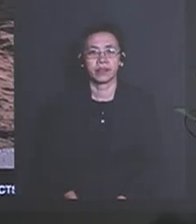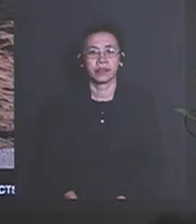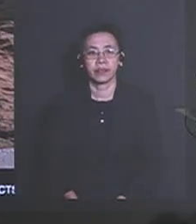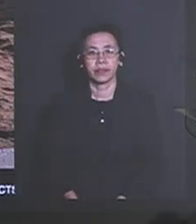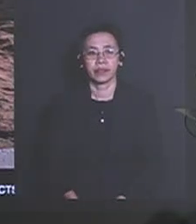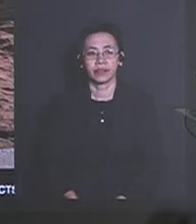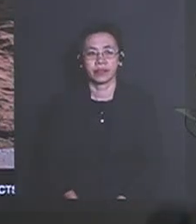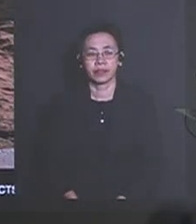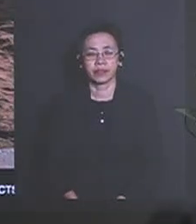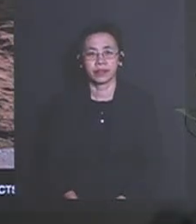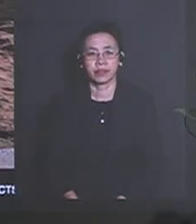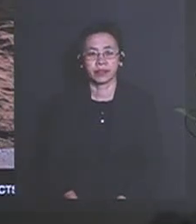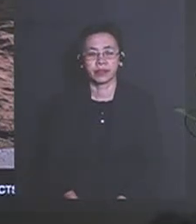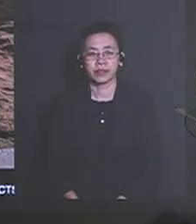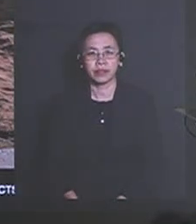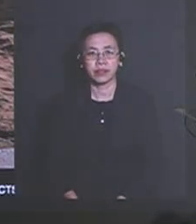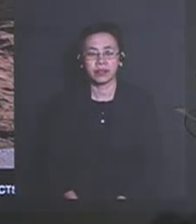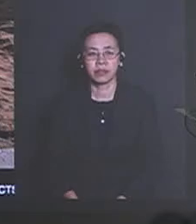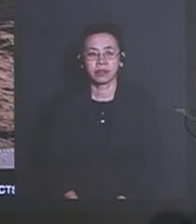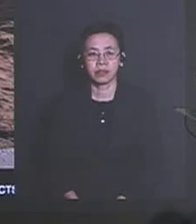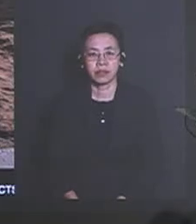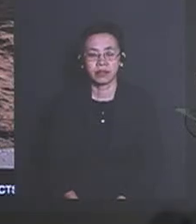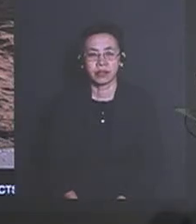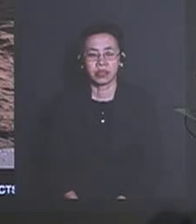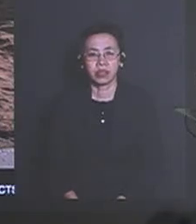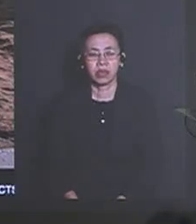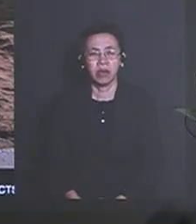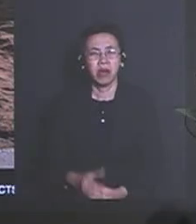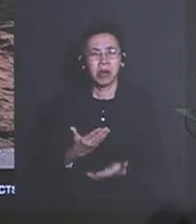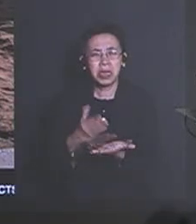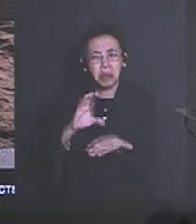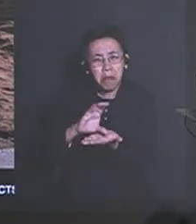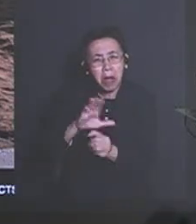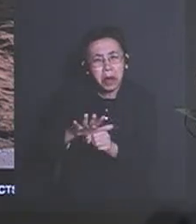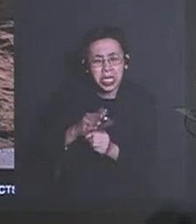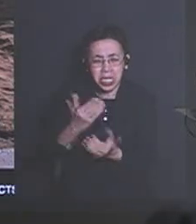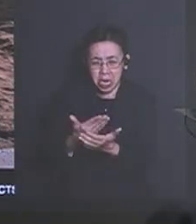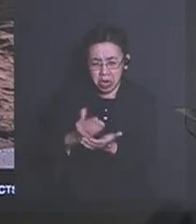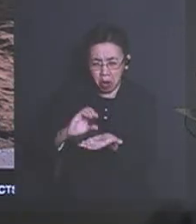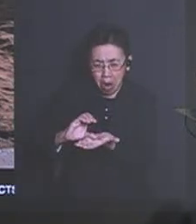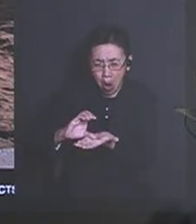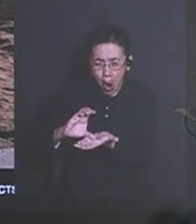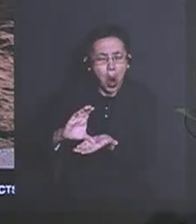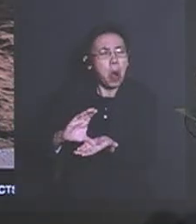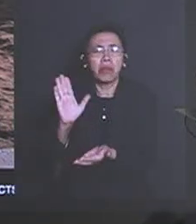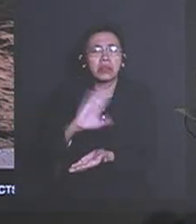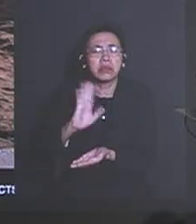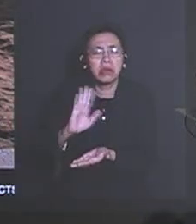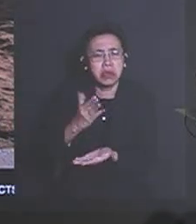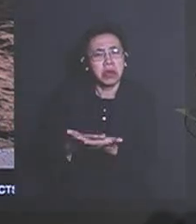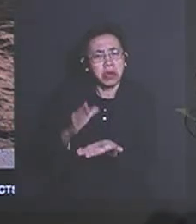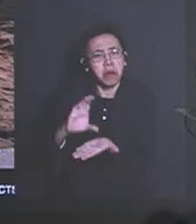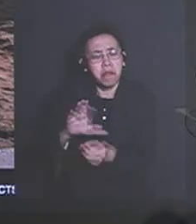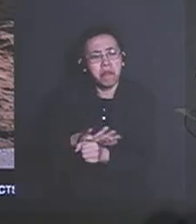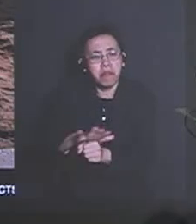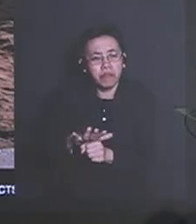Although we do not have much budget, but again, we still would like to try to add some little extra space for students. For